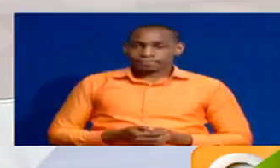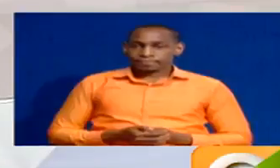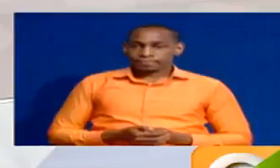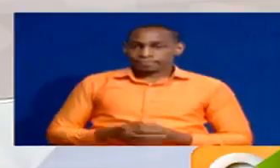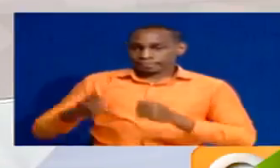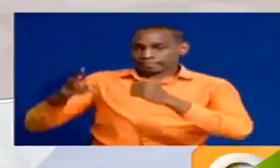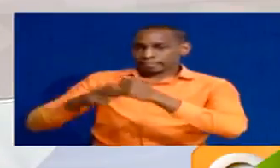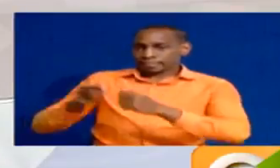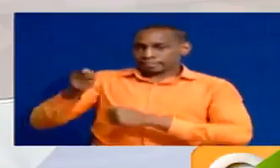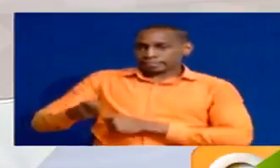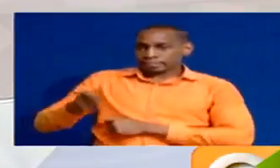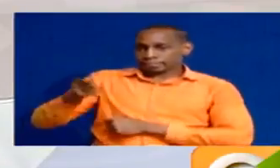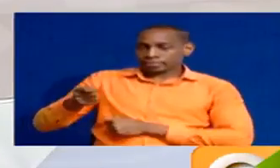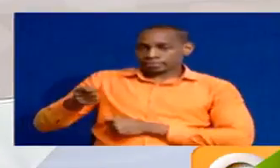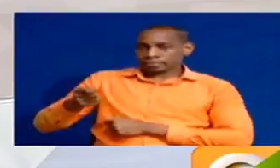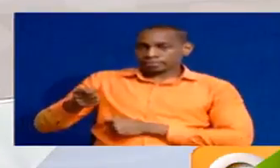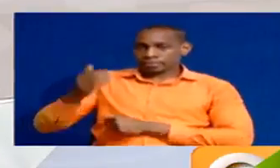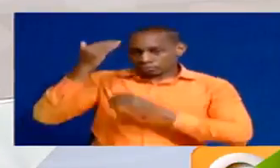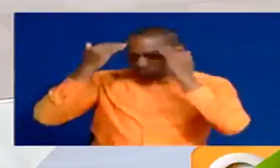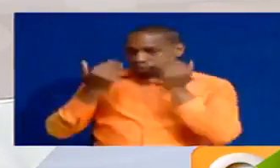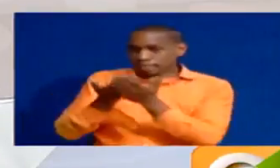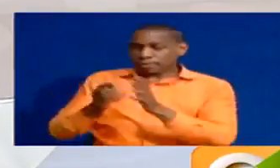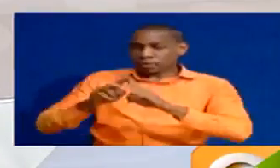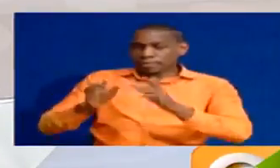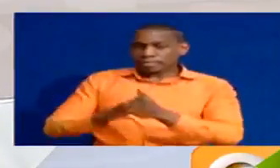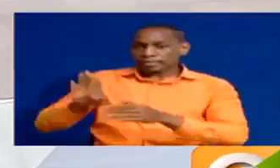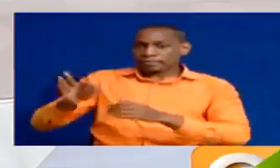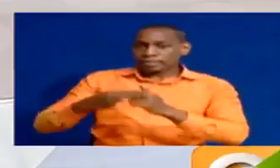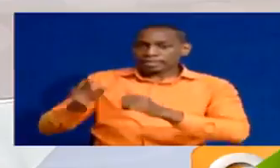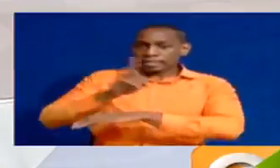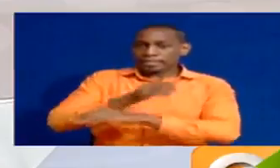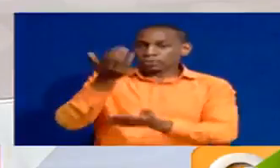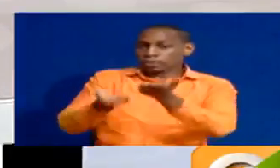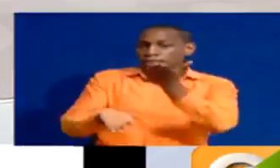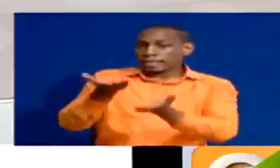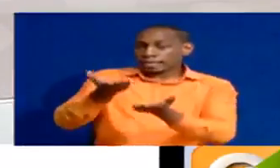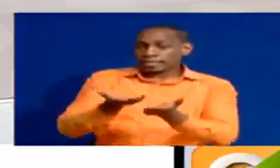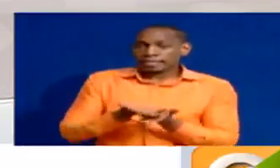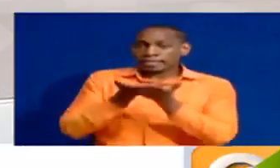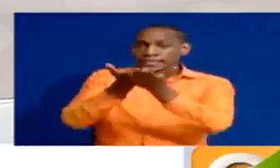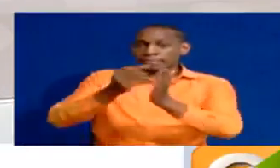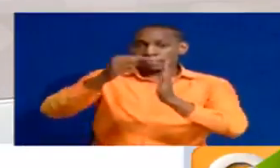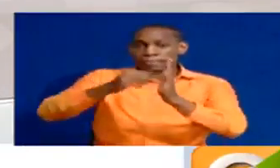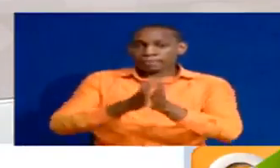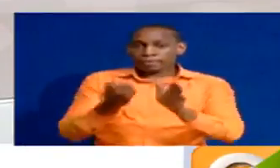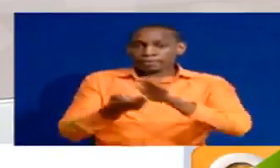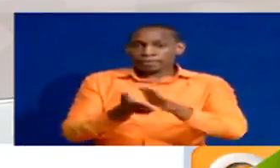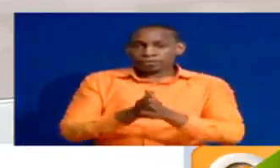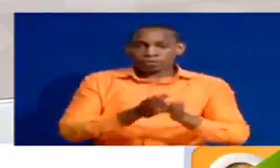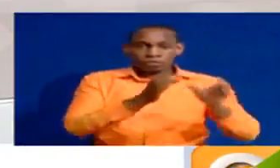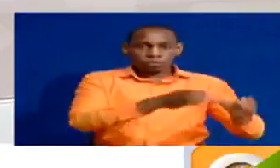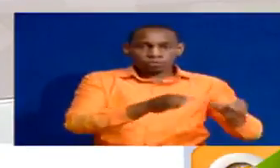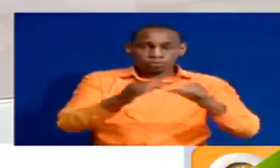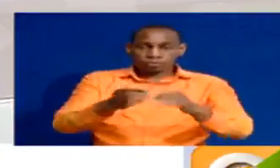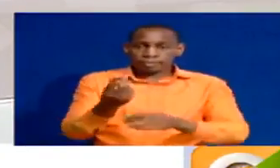And the 7-judge Court of Appeal bench has commenced its 48 days of analysis of submissions filed by the appellants